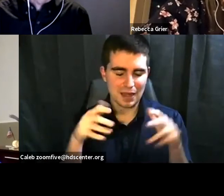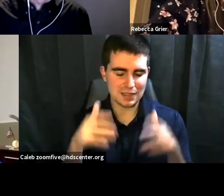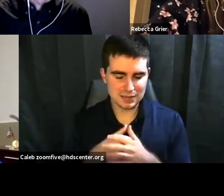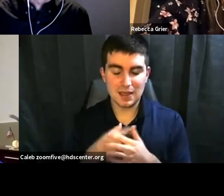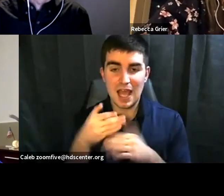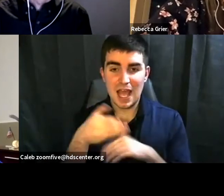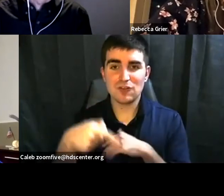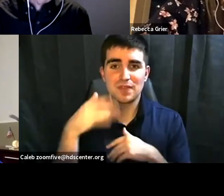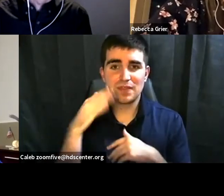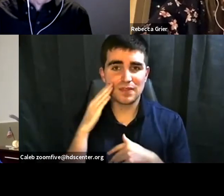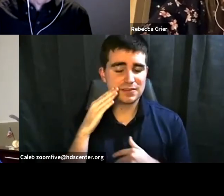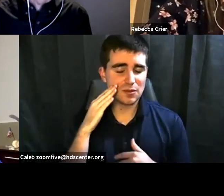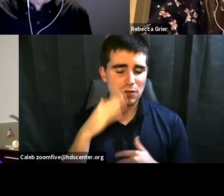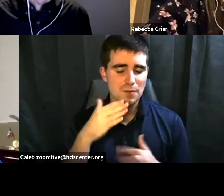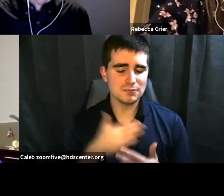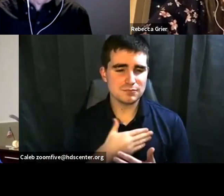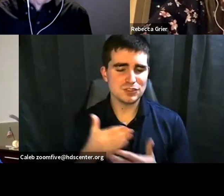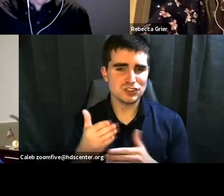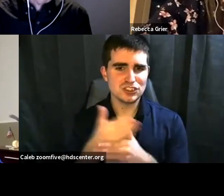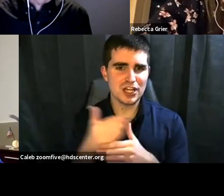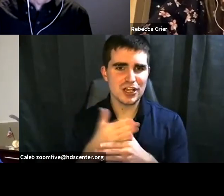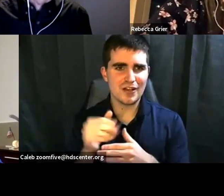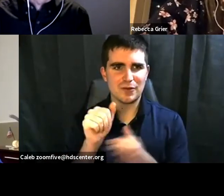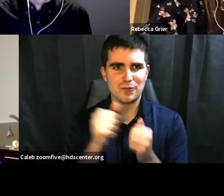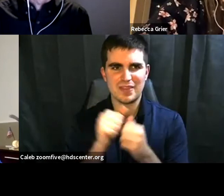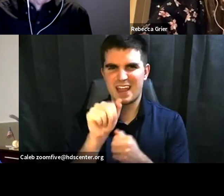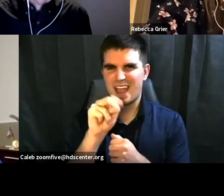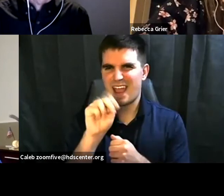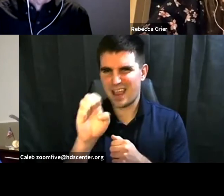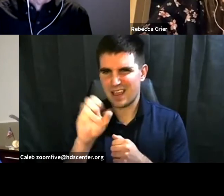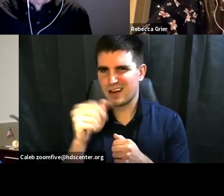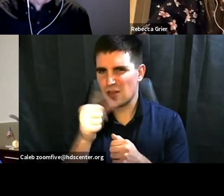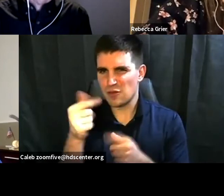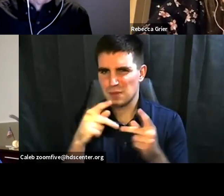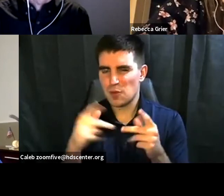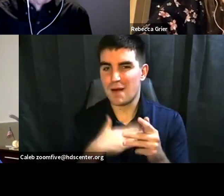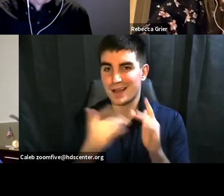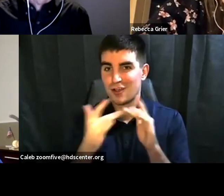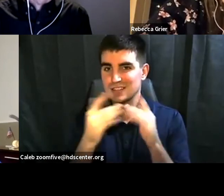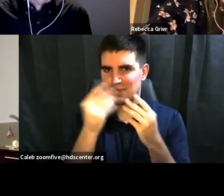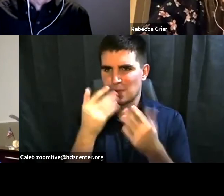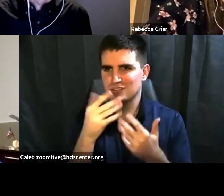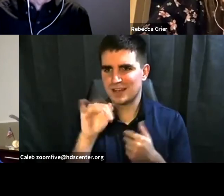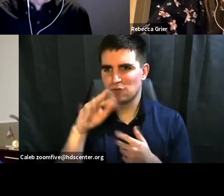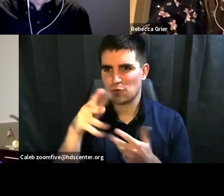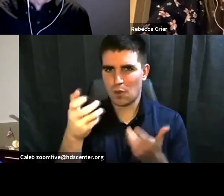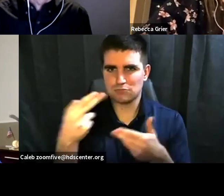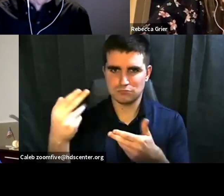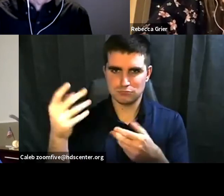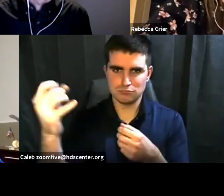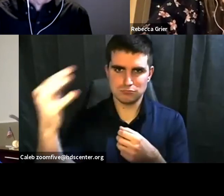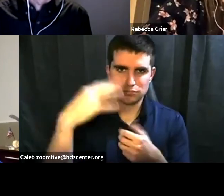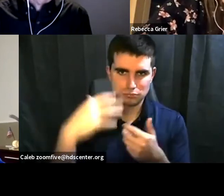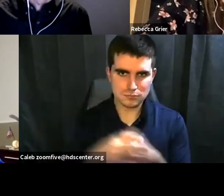be happy to share with Anna and others my contact information if you're interested in participating, because we're literally